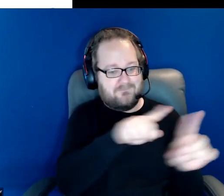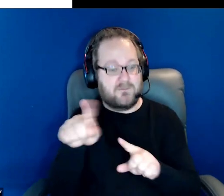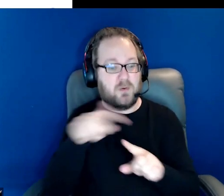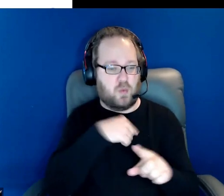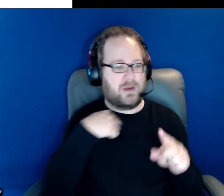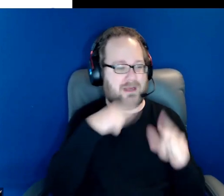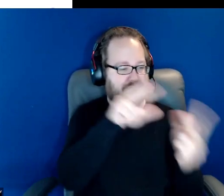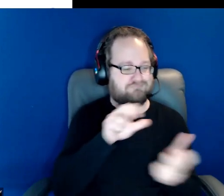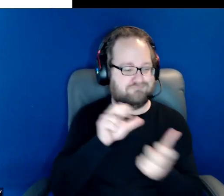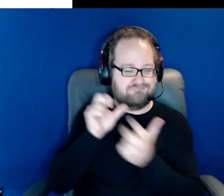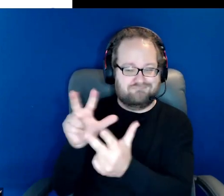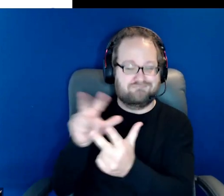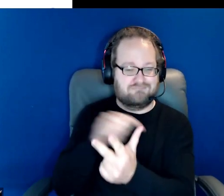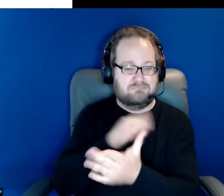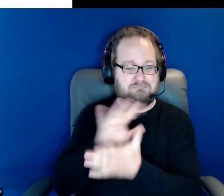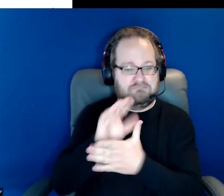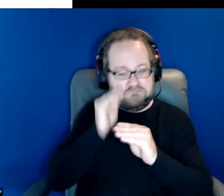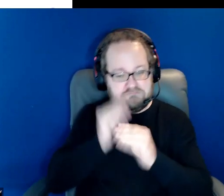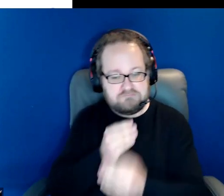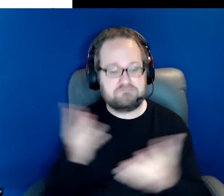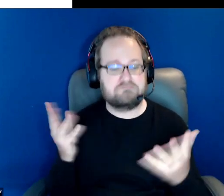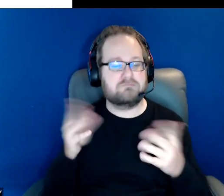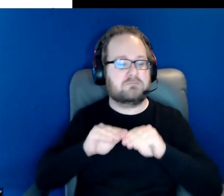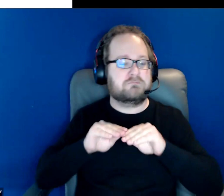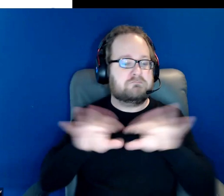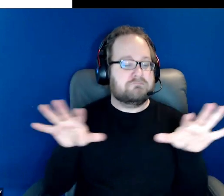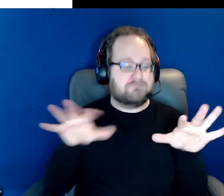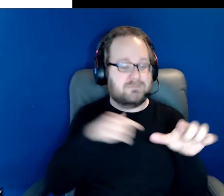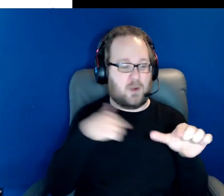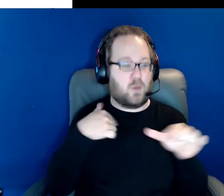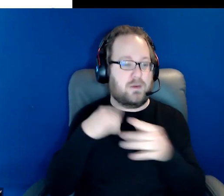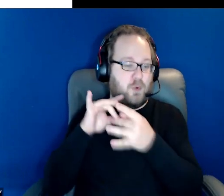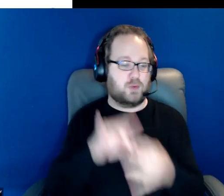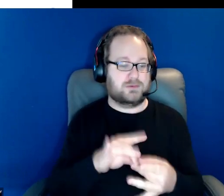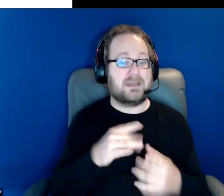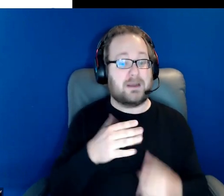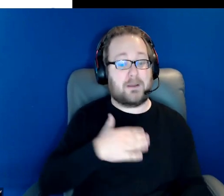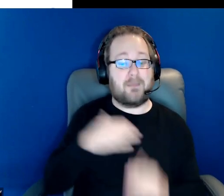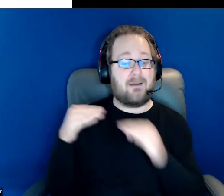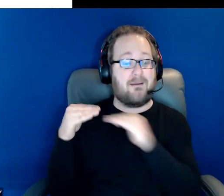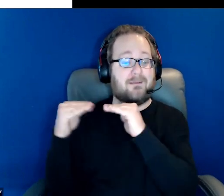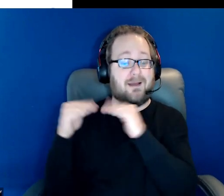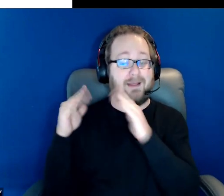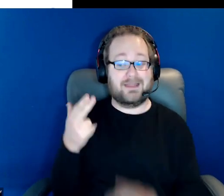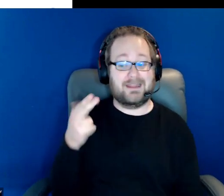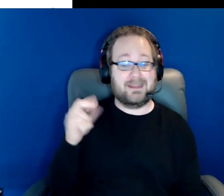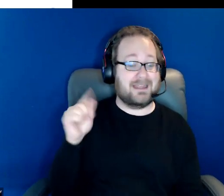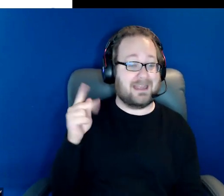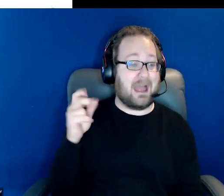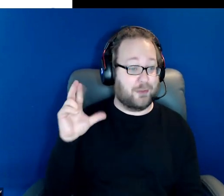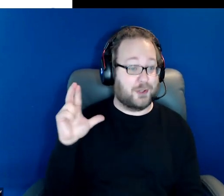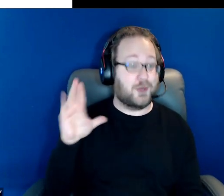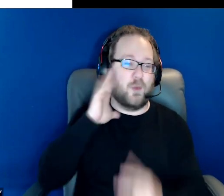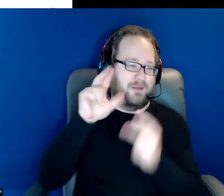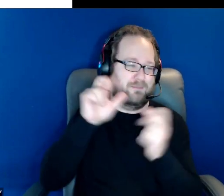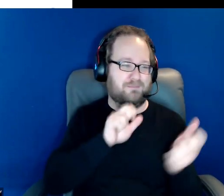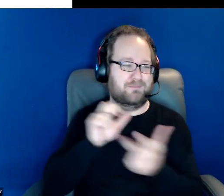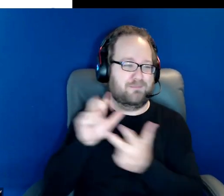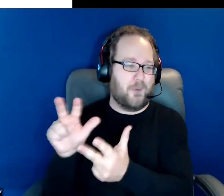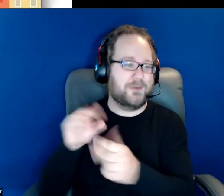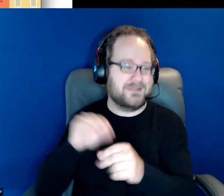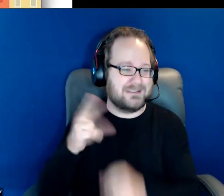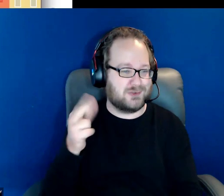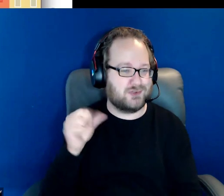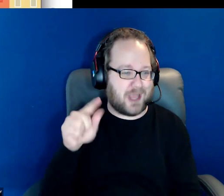regarding program implementation. And my colleague Heather, I believe, is going to be posting links in the chat for these resources available. Next slide.